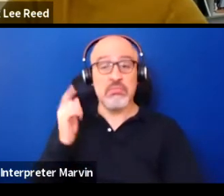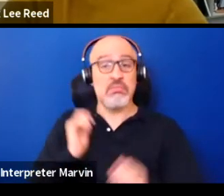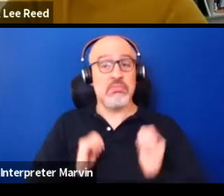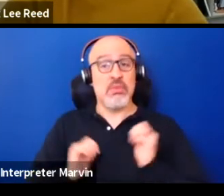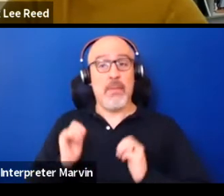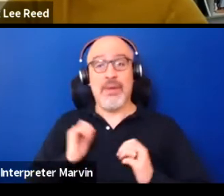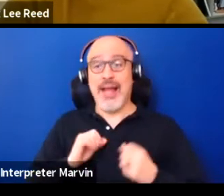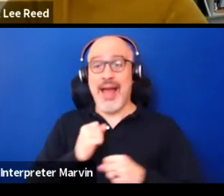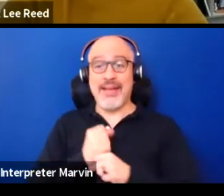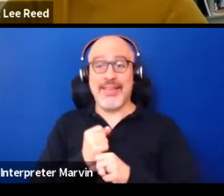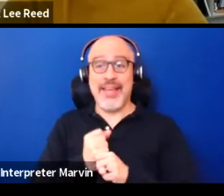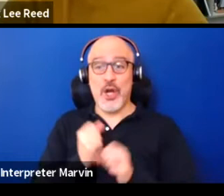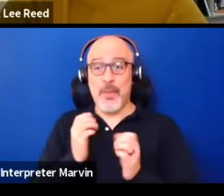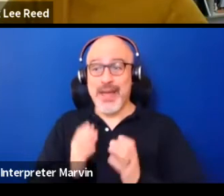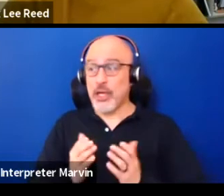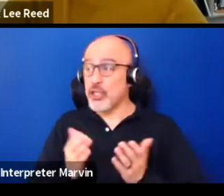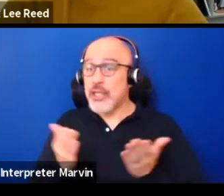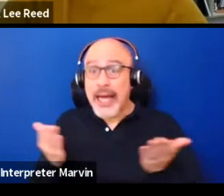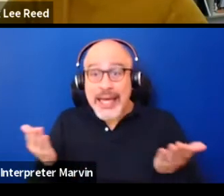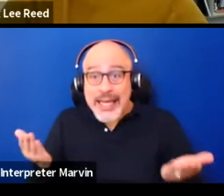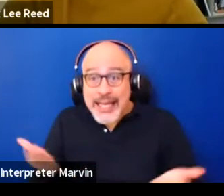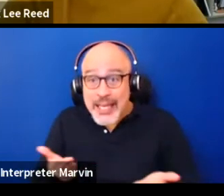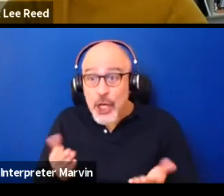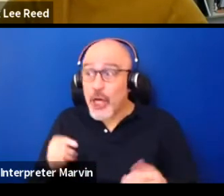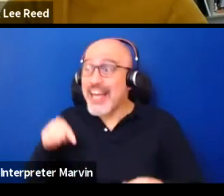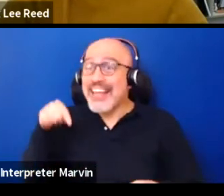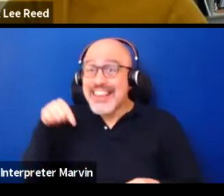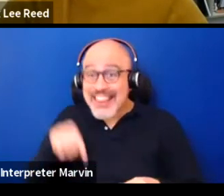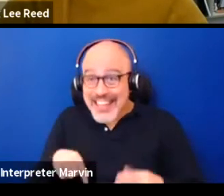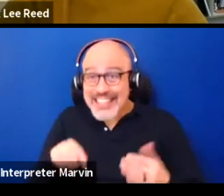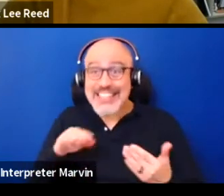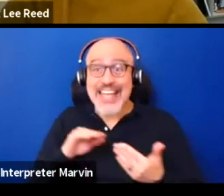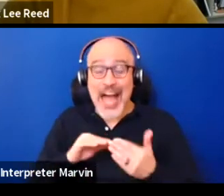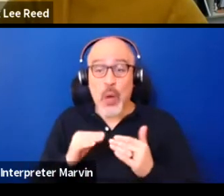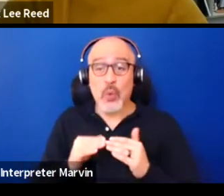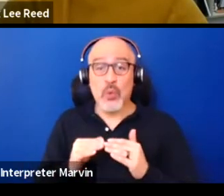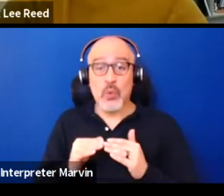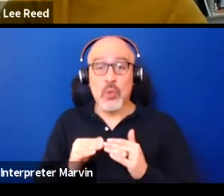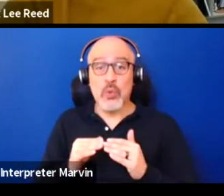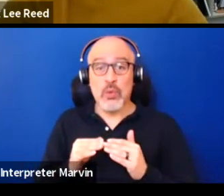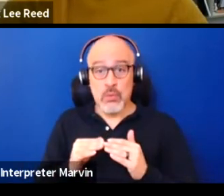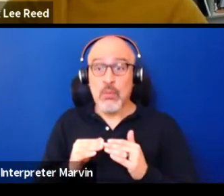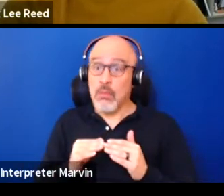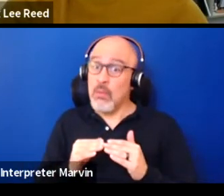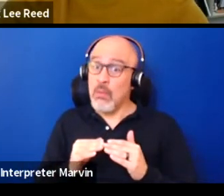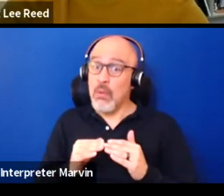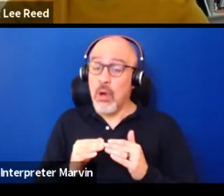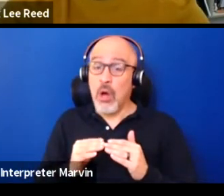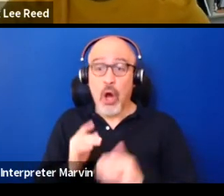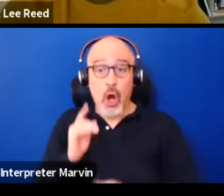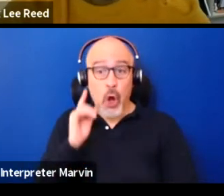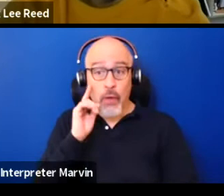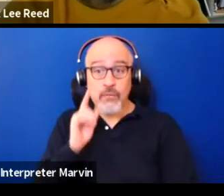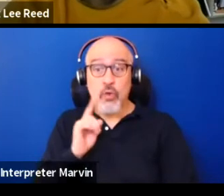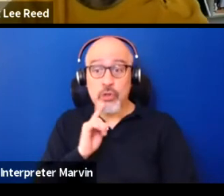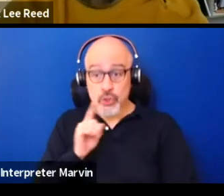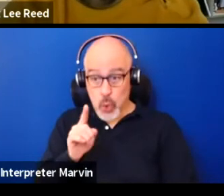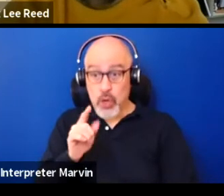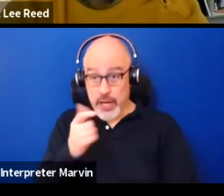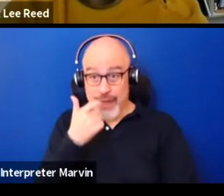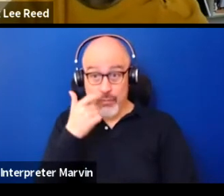town that could use your money. So, you know, I'm sure somebody could put a list together if you're watching this and you want to